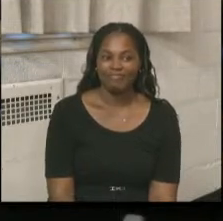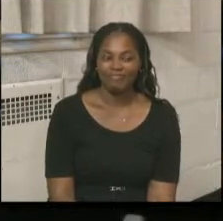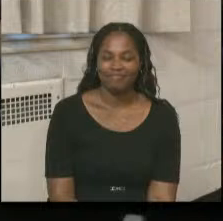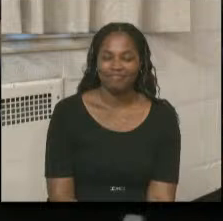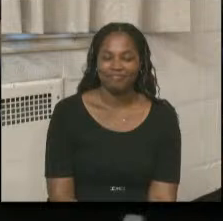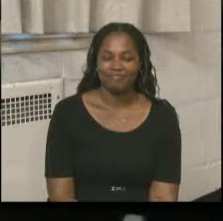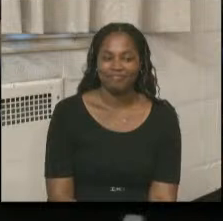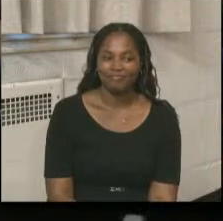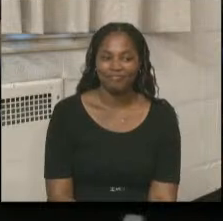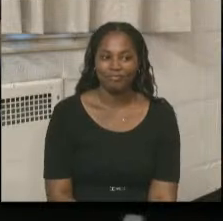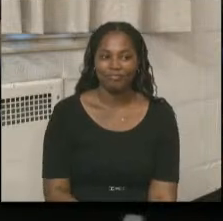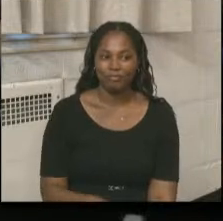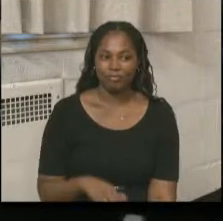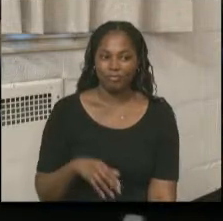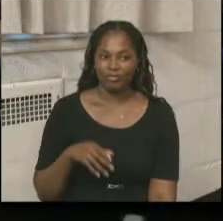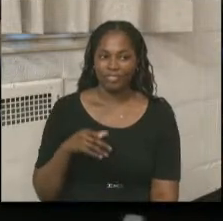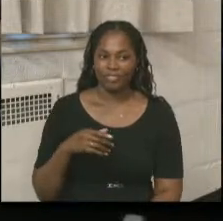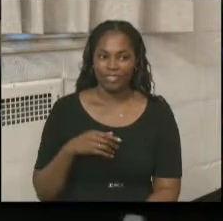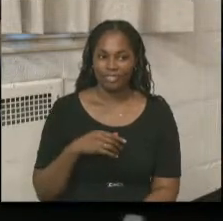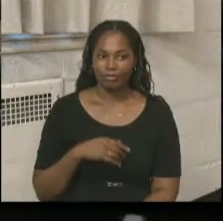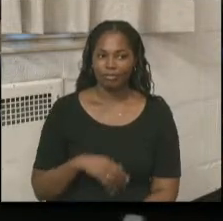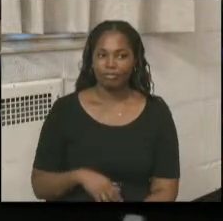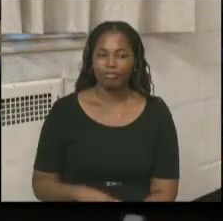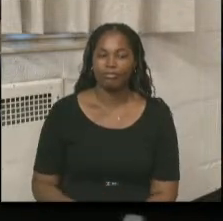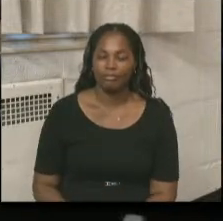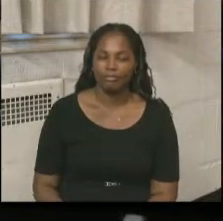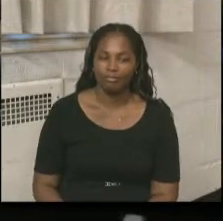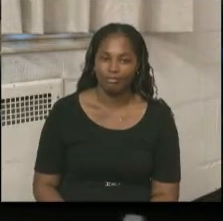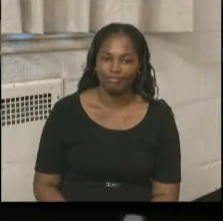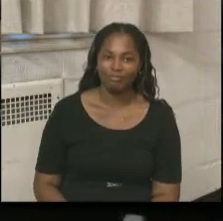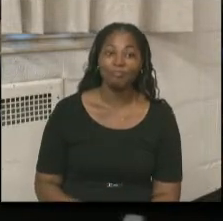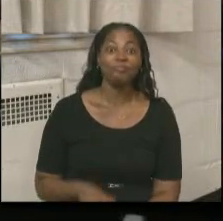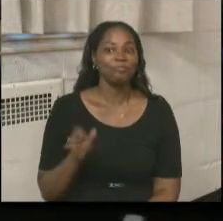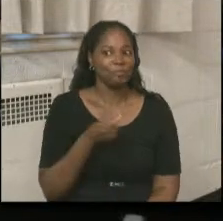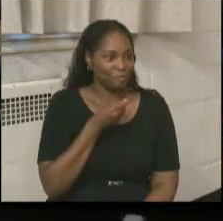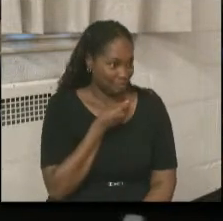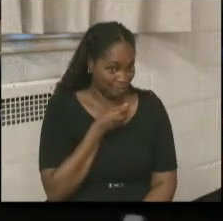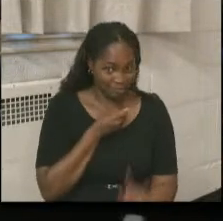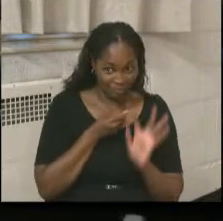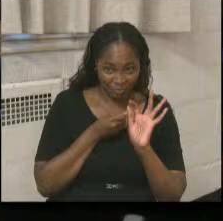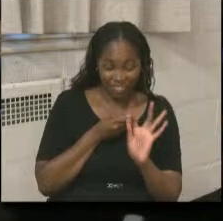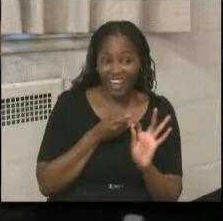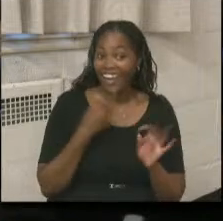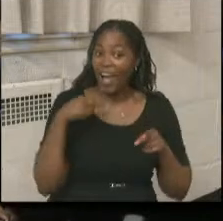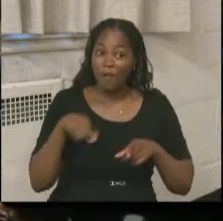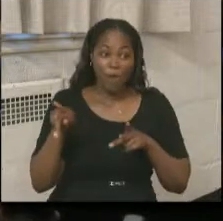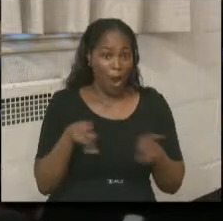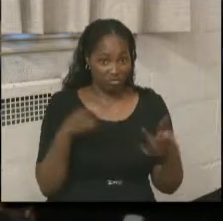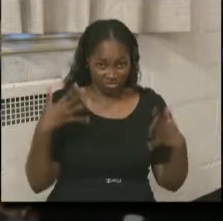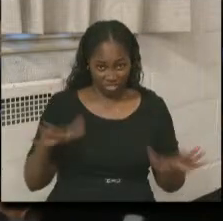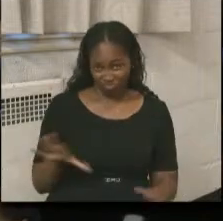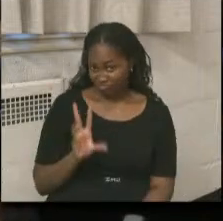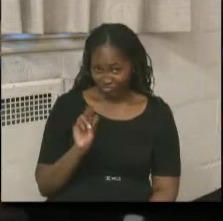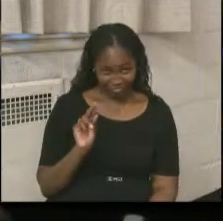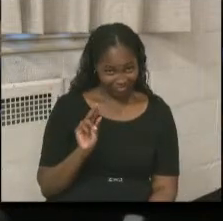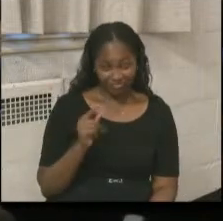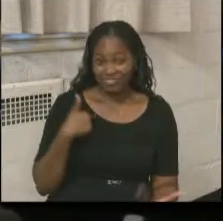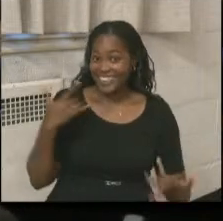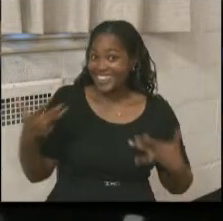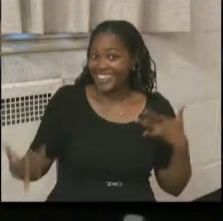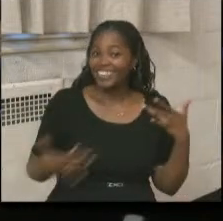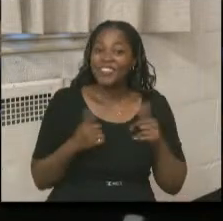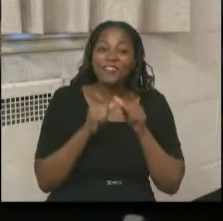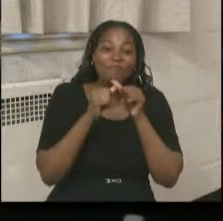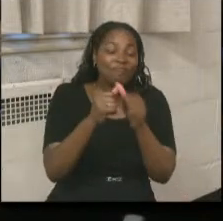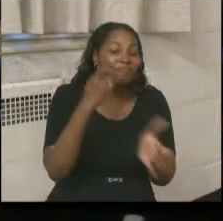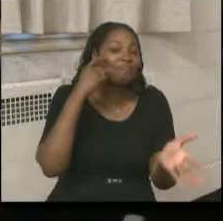Testing, 1, 2, 3. All right. So the party isn't over. We're so excited to be able to continue to recognize